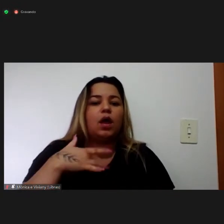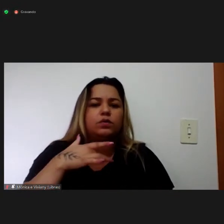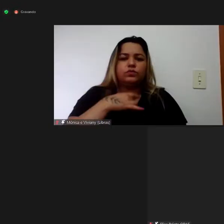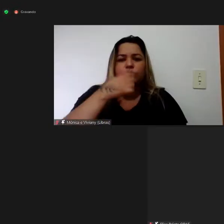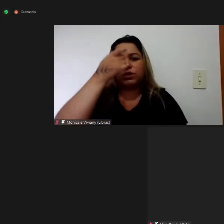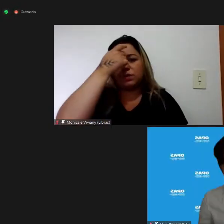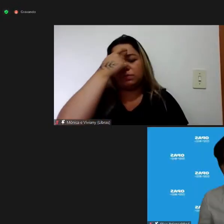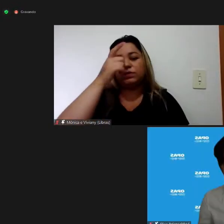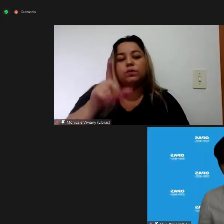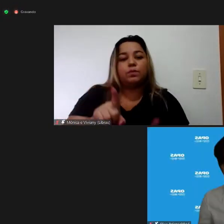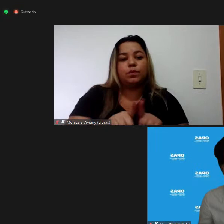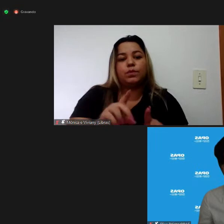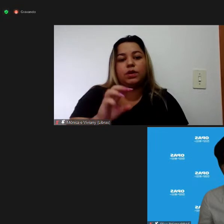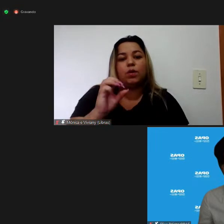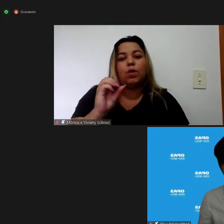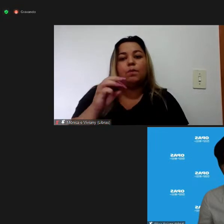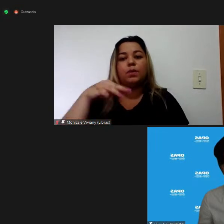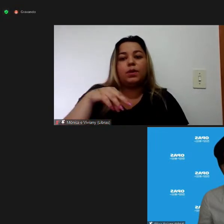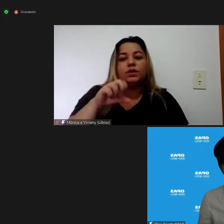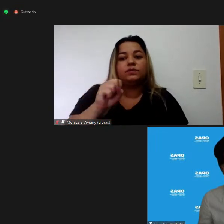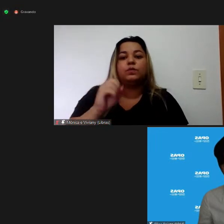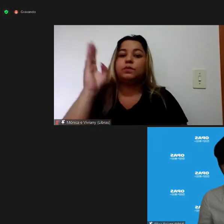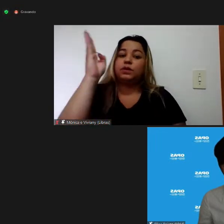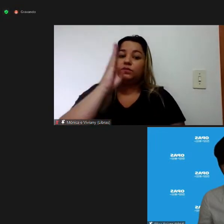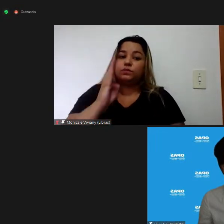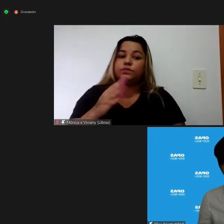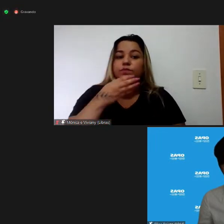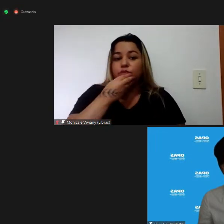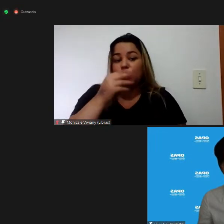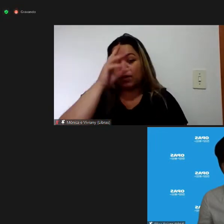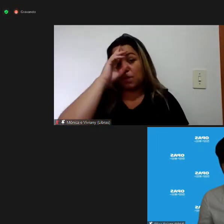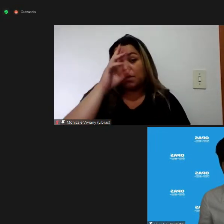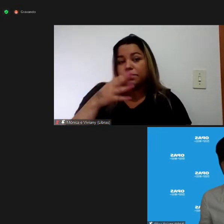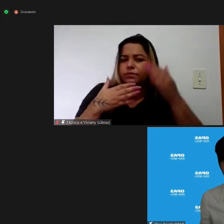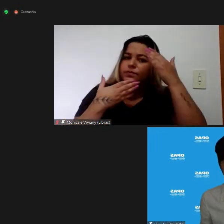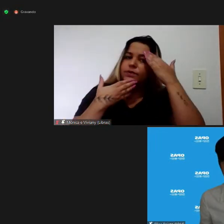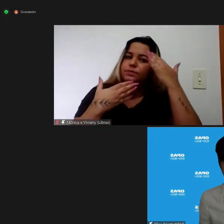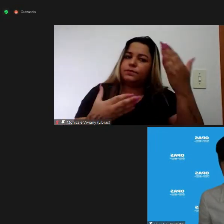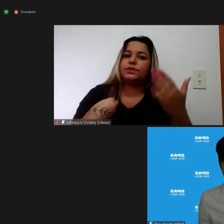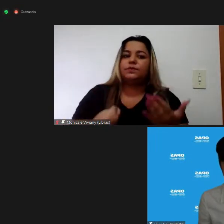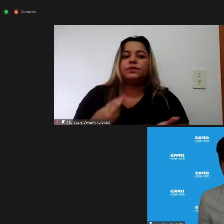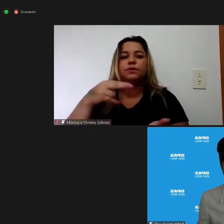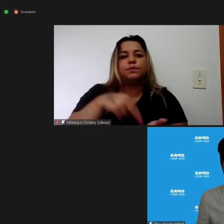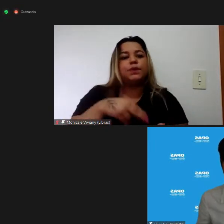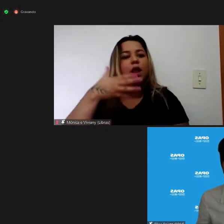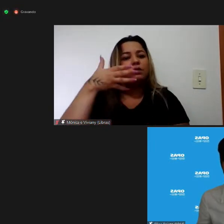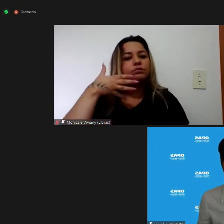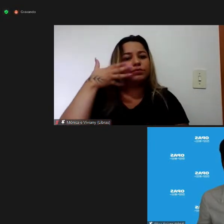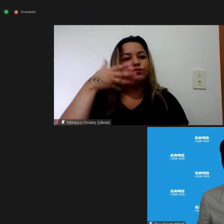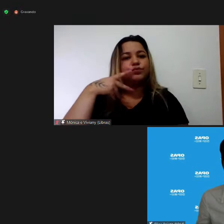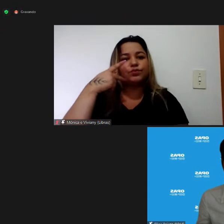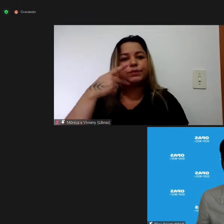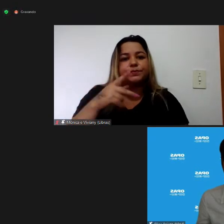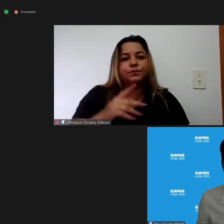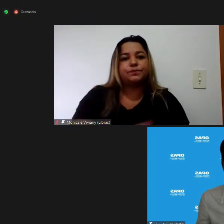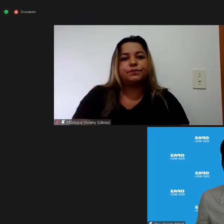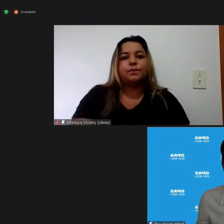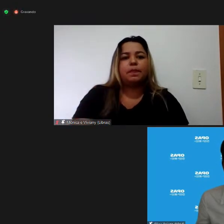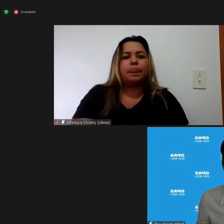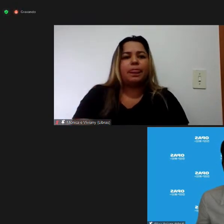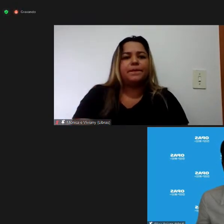OBAS, Non-Transmissible OMS. Chrome Diseases from Senhora PAHO Elisa, and a WHO. palavra é sua. Ms. Elisa, I give you the